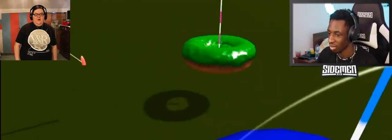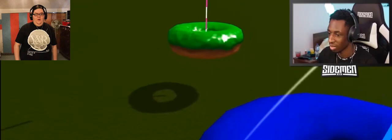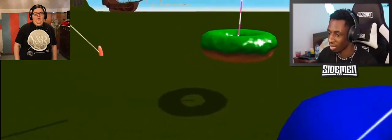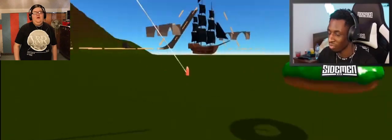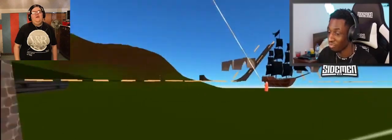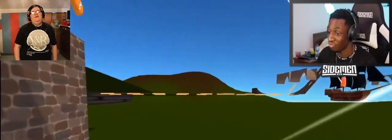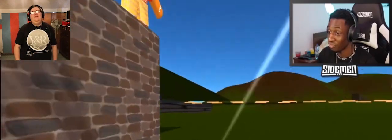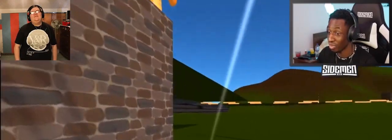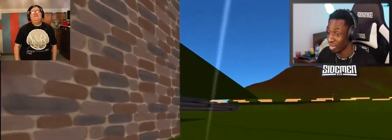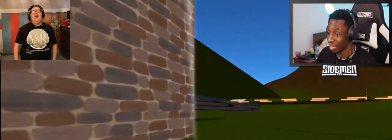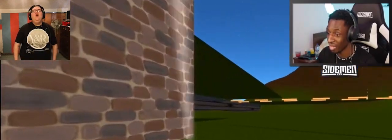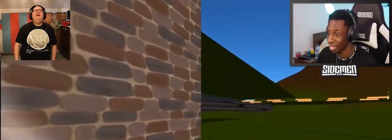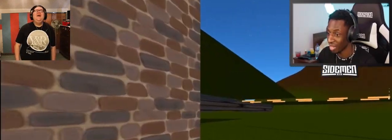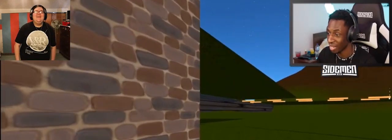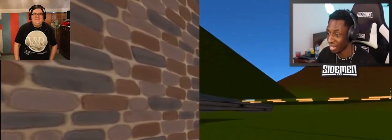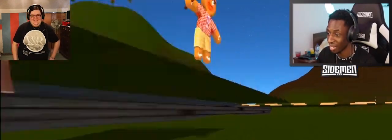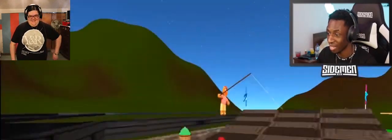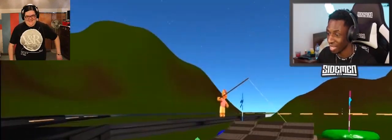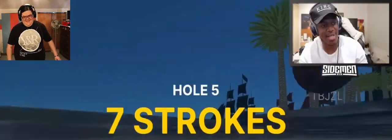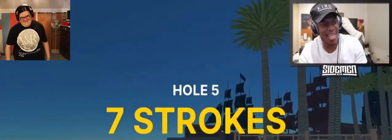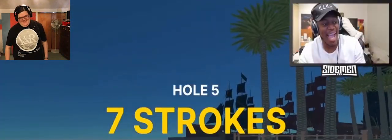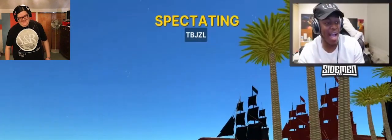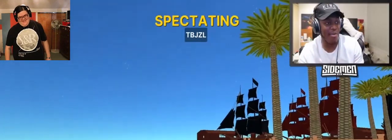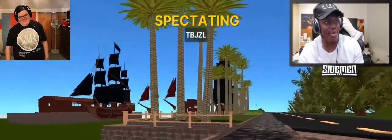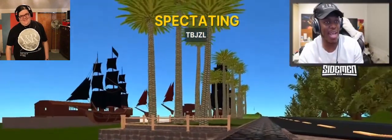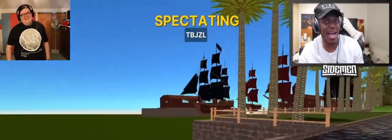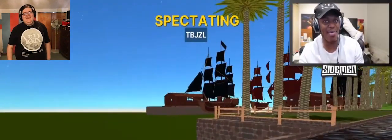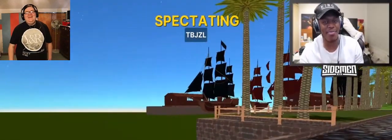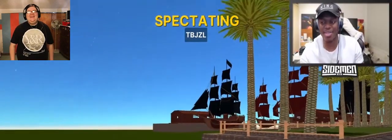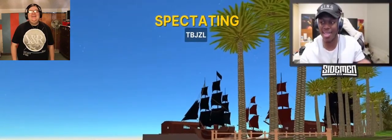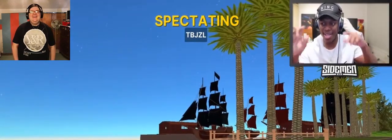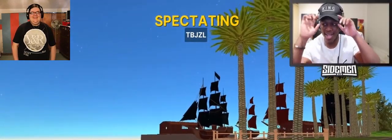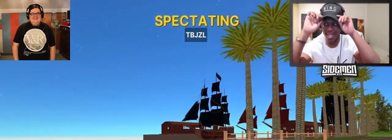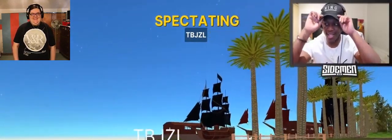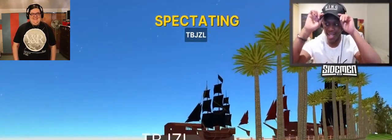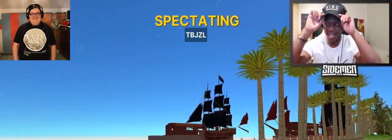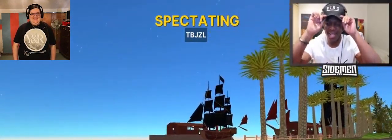you're fucked. Oh, Toby! Yeah, I fully have.